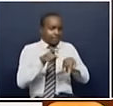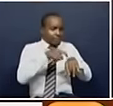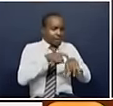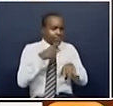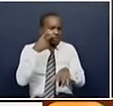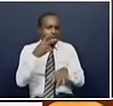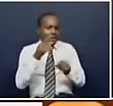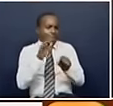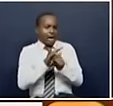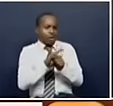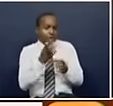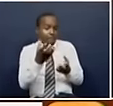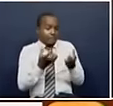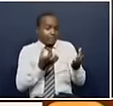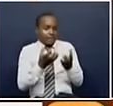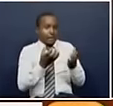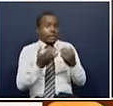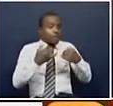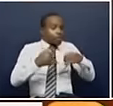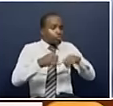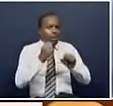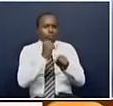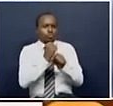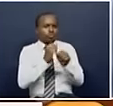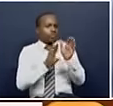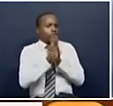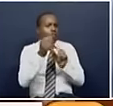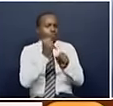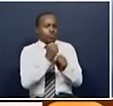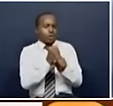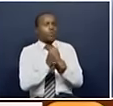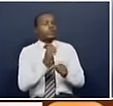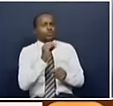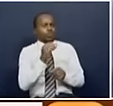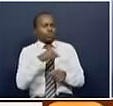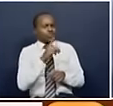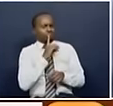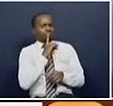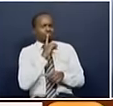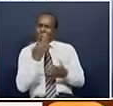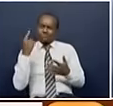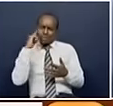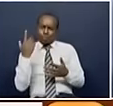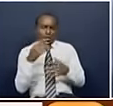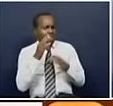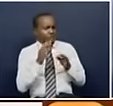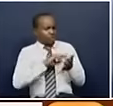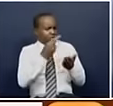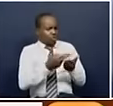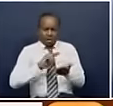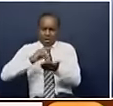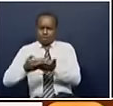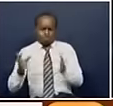seeing a lot of businesses trying to do development work. And so we said, supposing we combined our resources